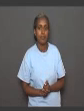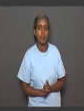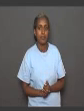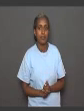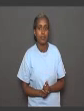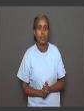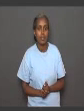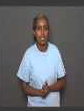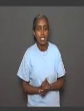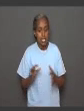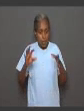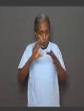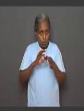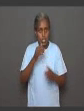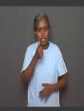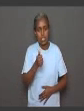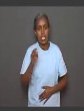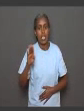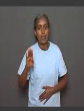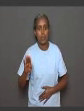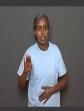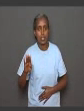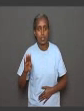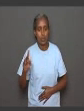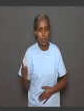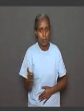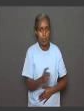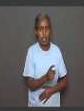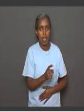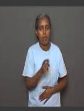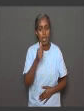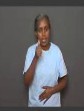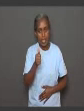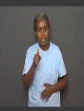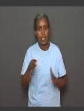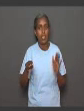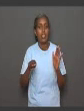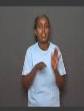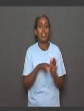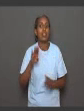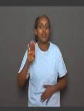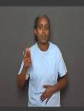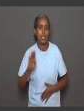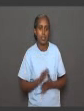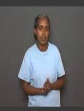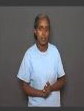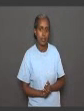The coordinates AB will become A negative B.